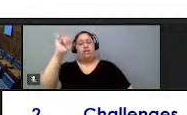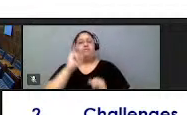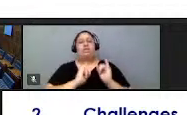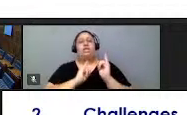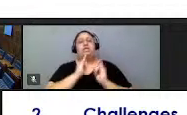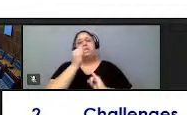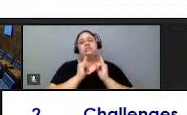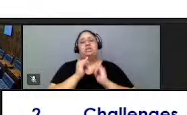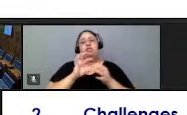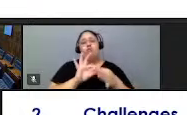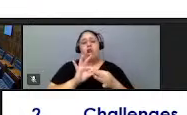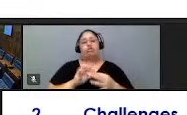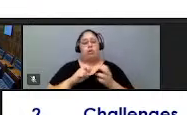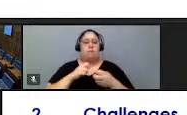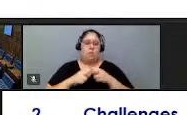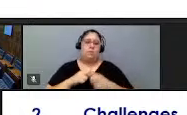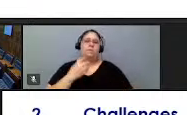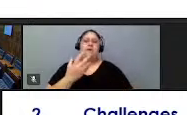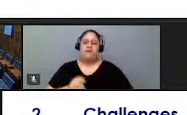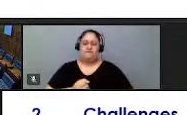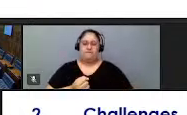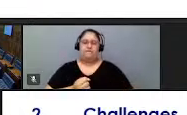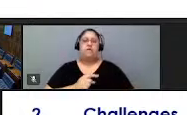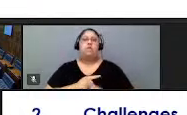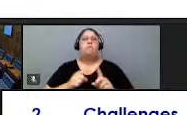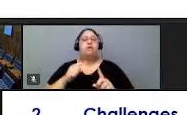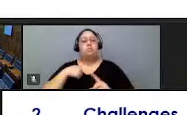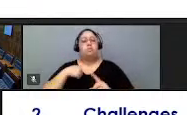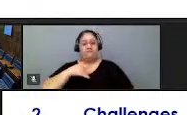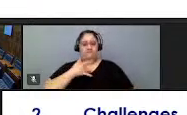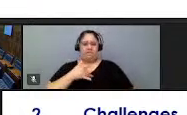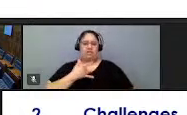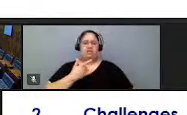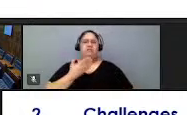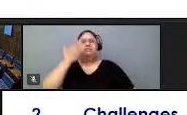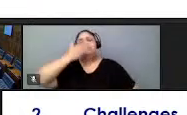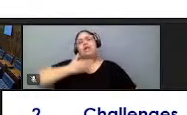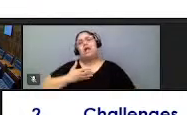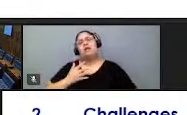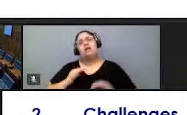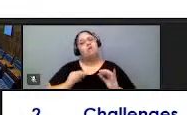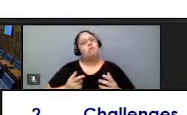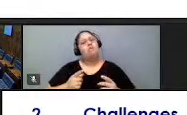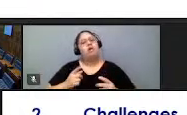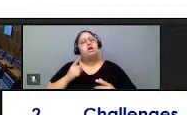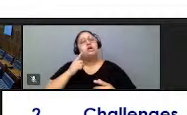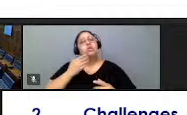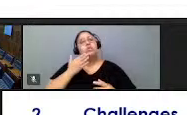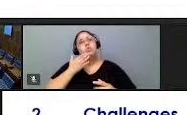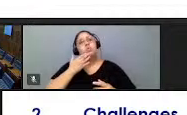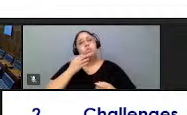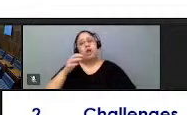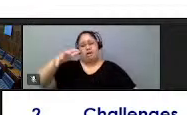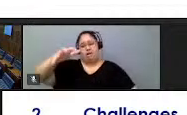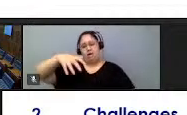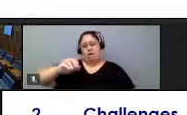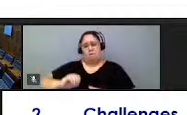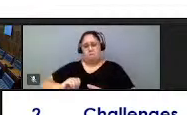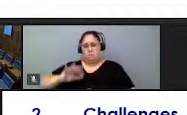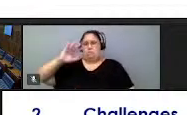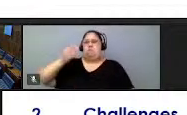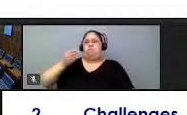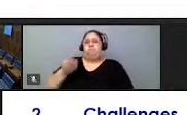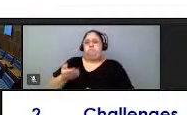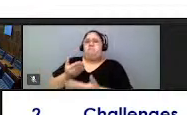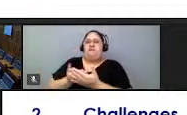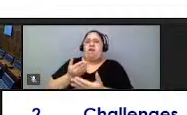issue we we feel sad in a way that the rich data that's available in every one